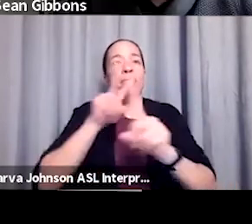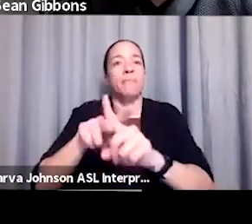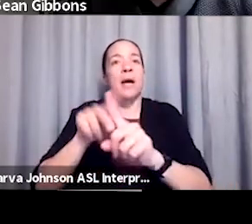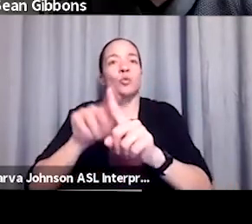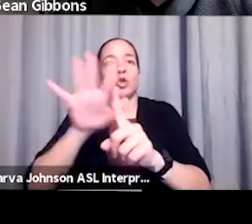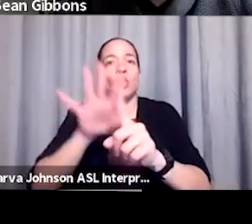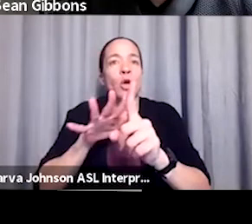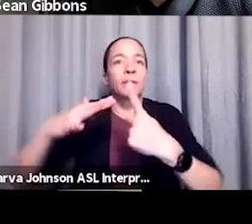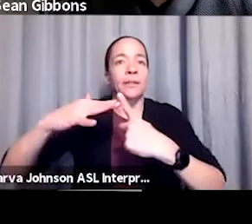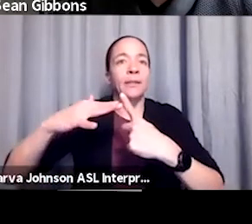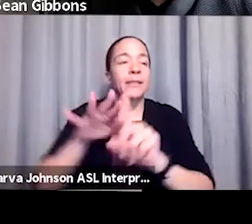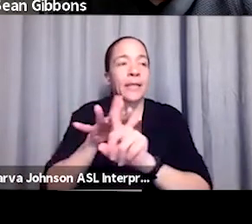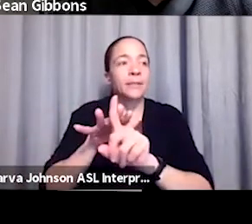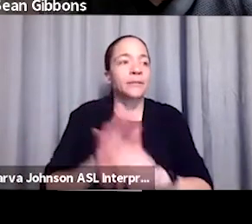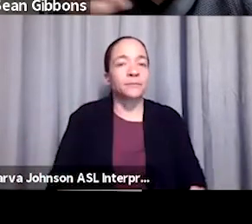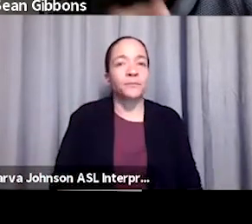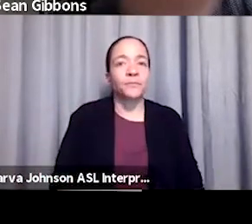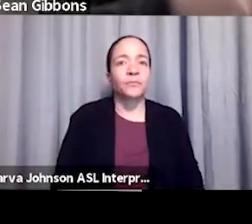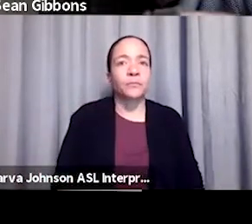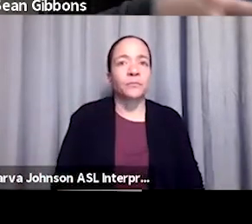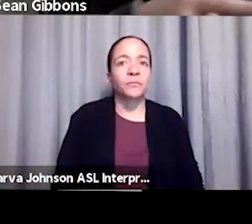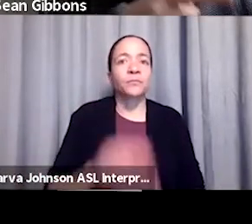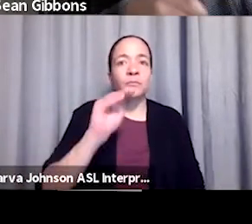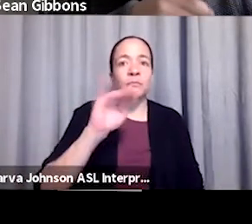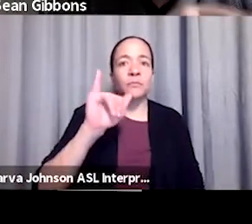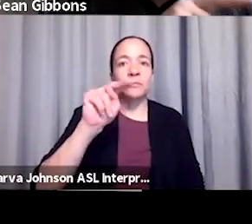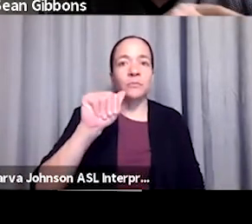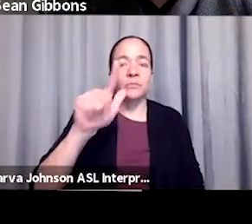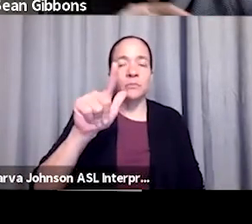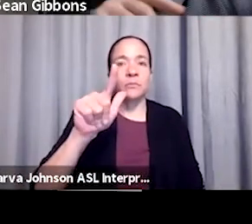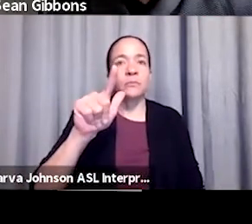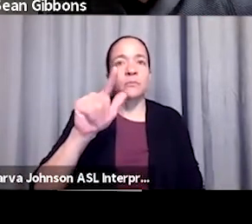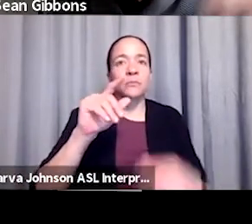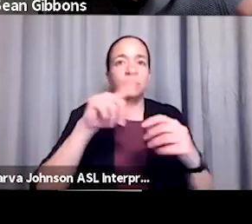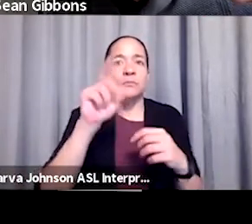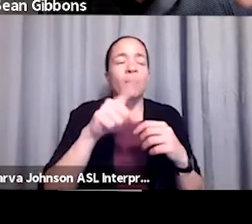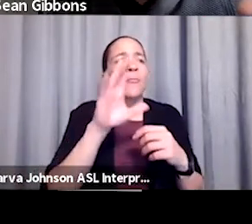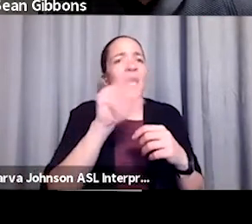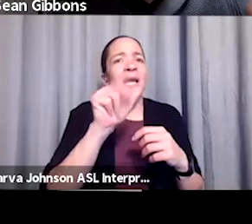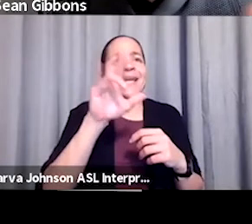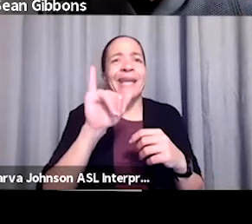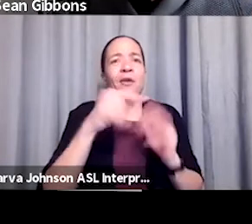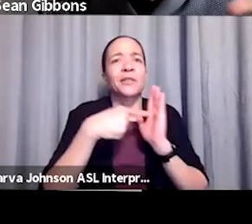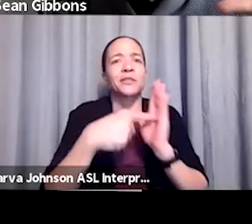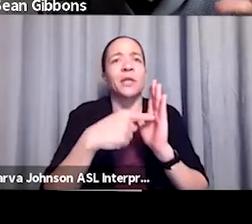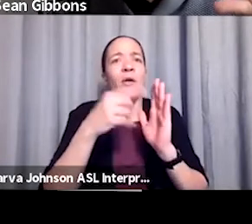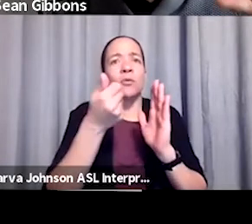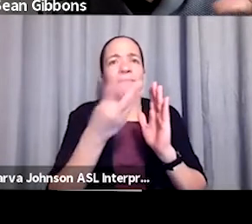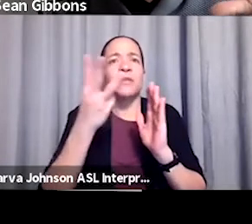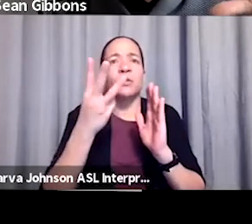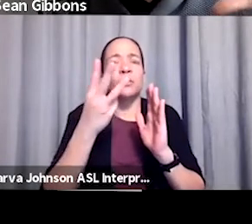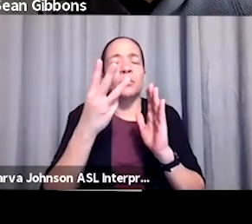Next question comes from our friend Manal, and maybe T, if we could go back, Carrie showed a couple of the slides. I think it was from that